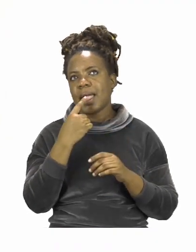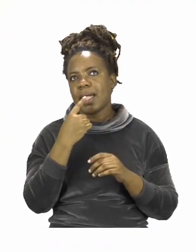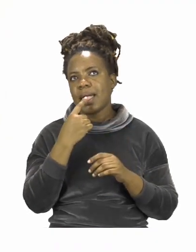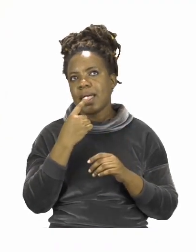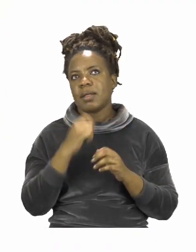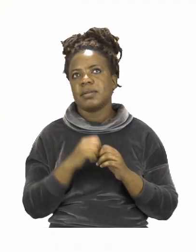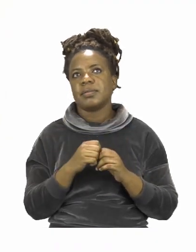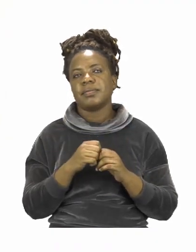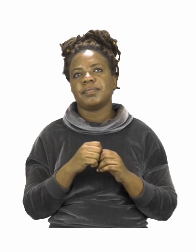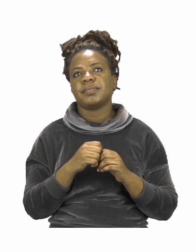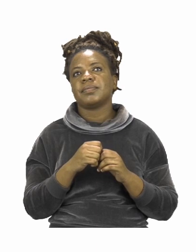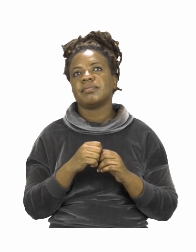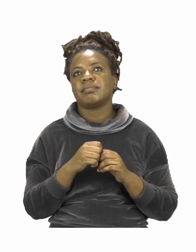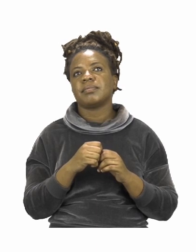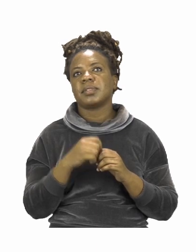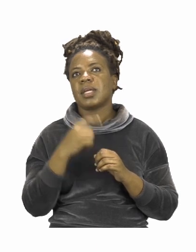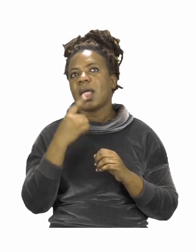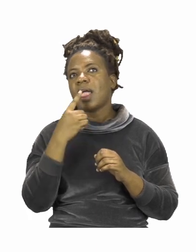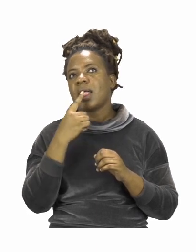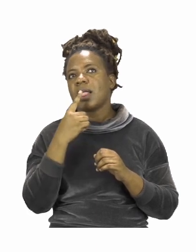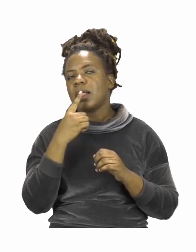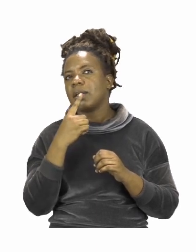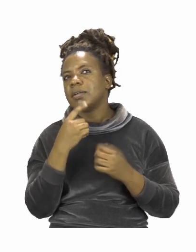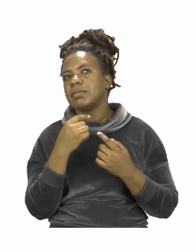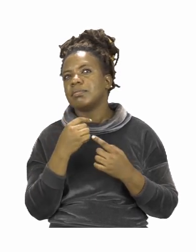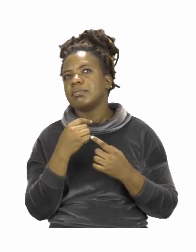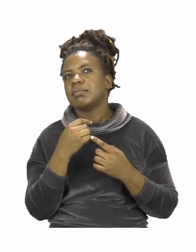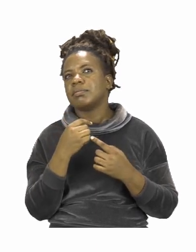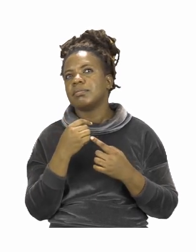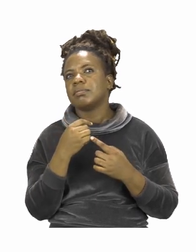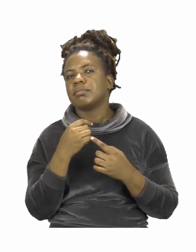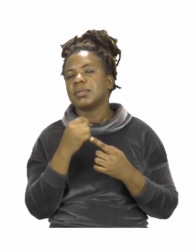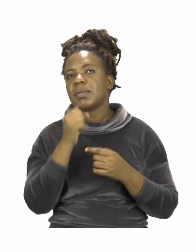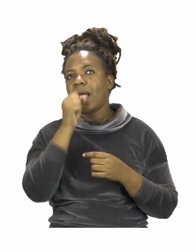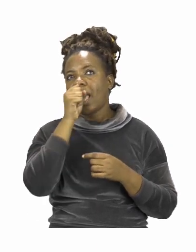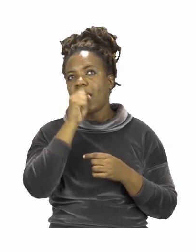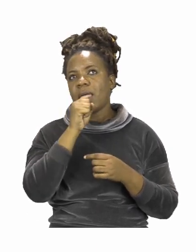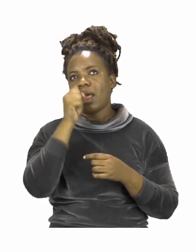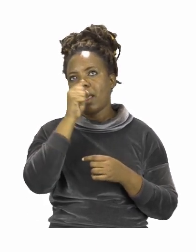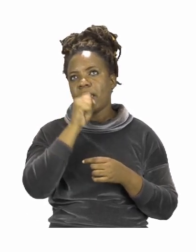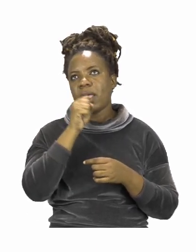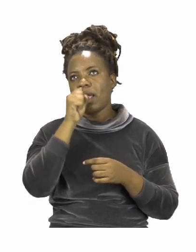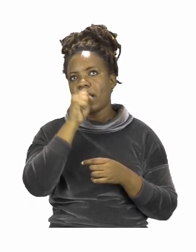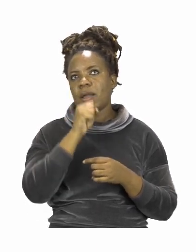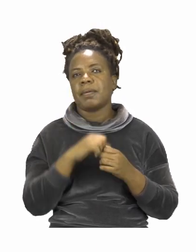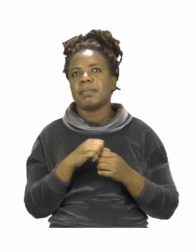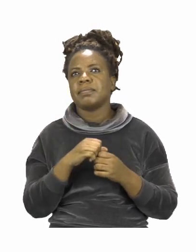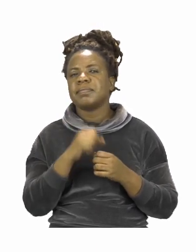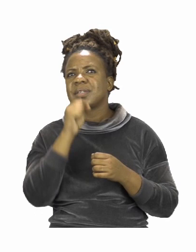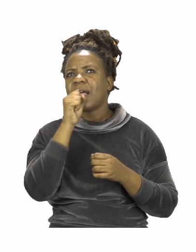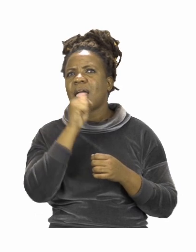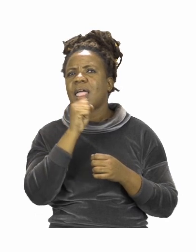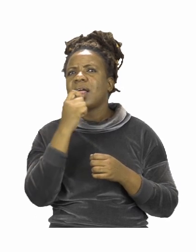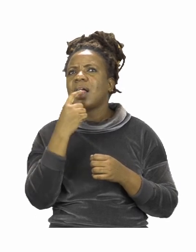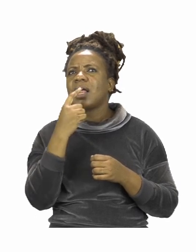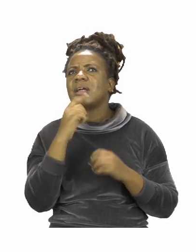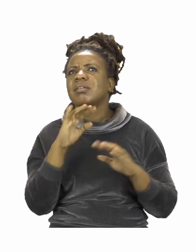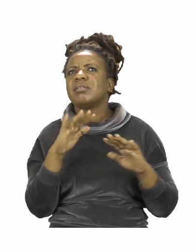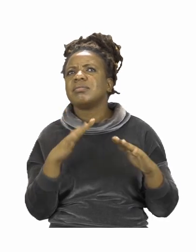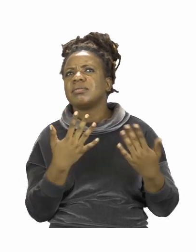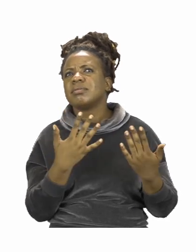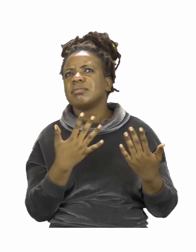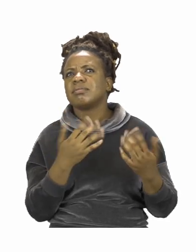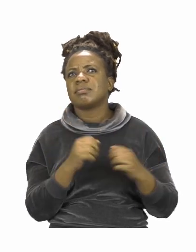The taste that we are talking about is for the ice cream. How does the ice cream taste?